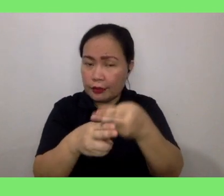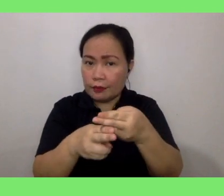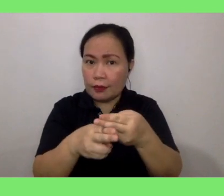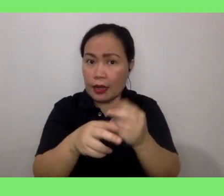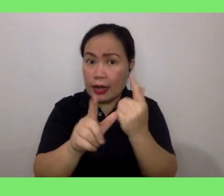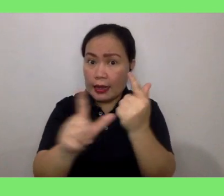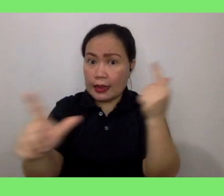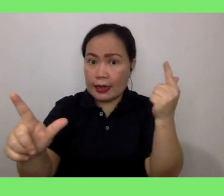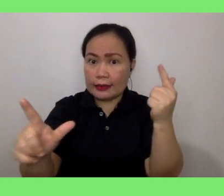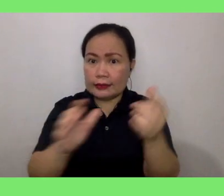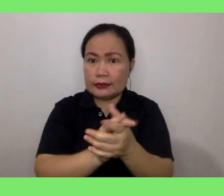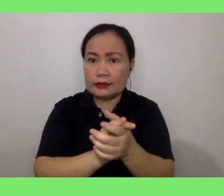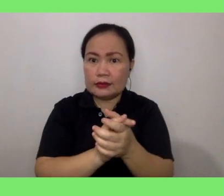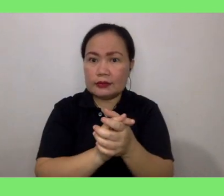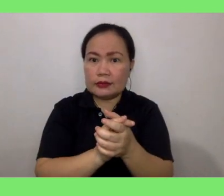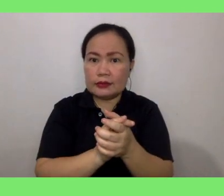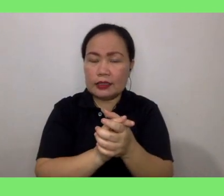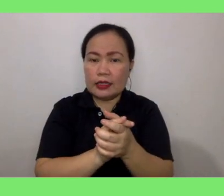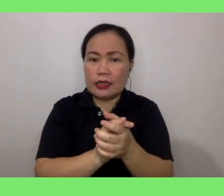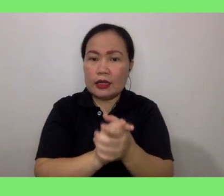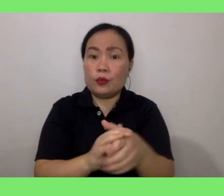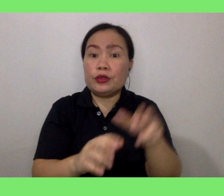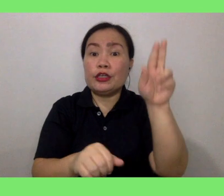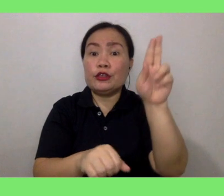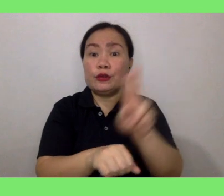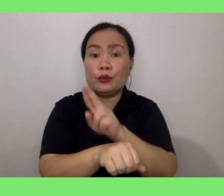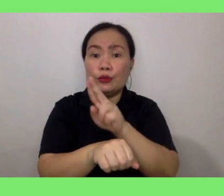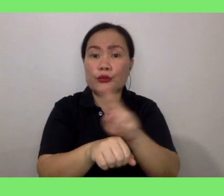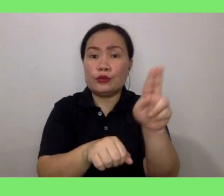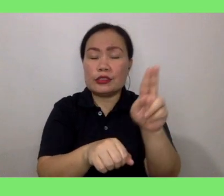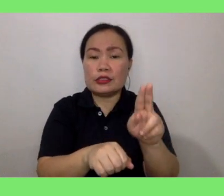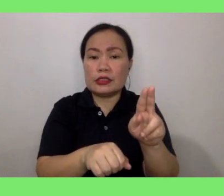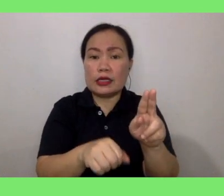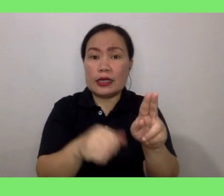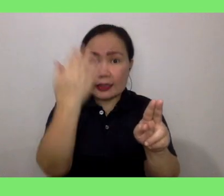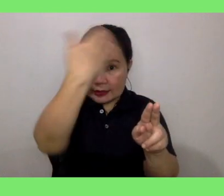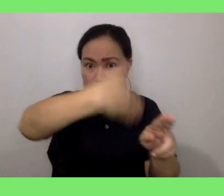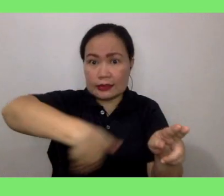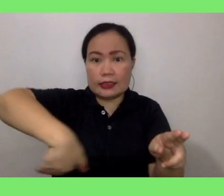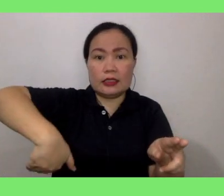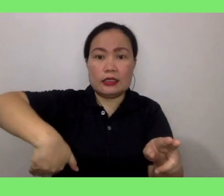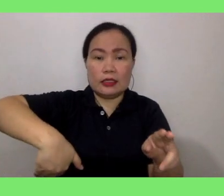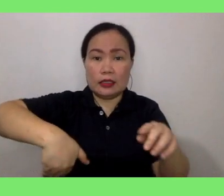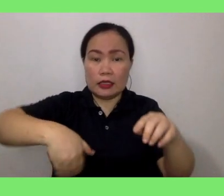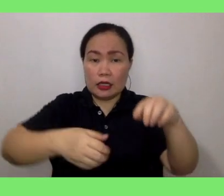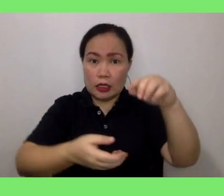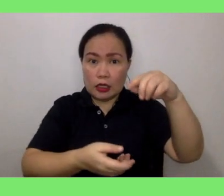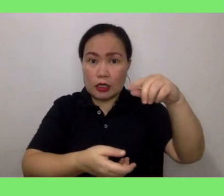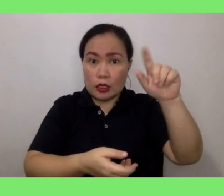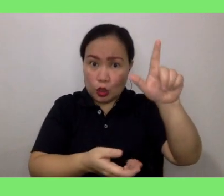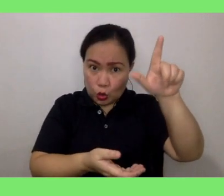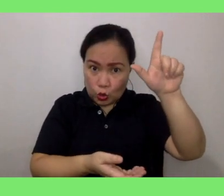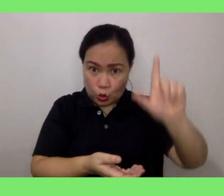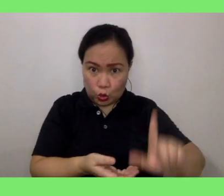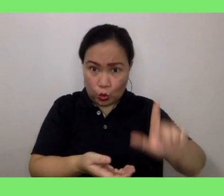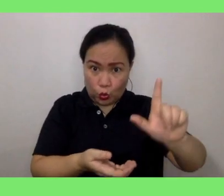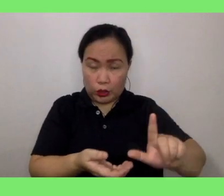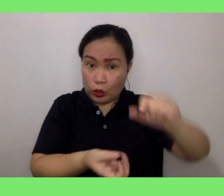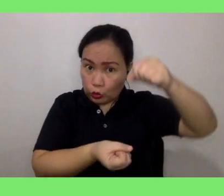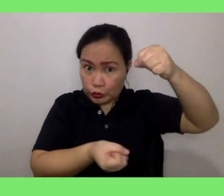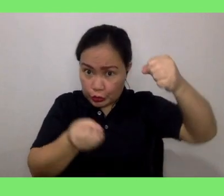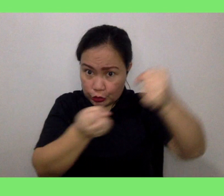script letter, ito yung parang, ano siya, parang may arte ng konti. Okay? So, yun po yan. Para siyang may arte ng